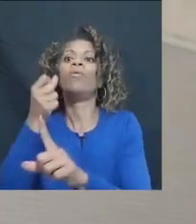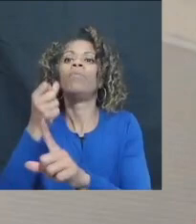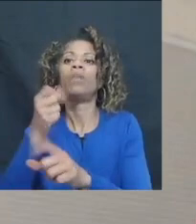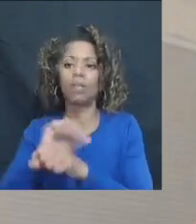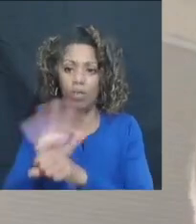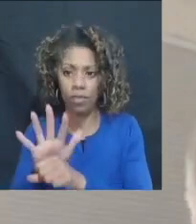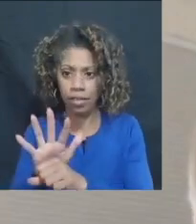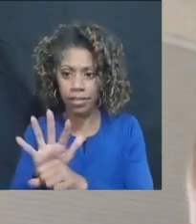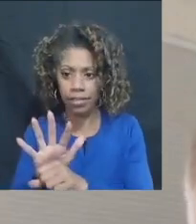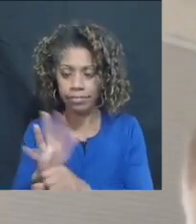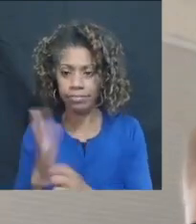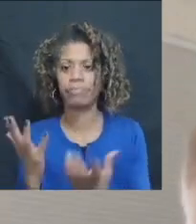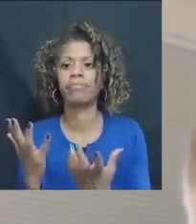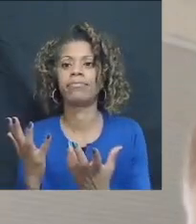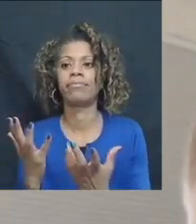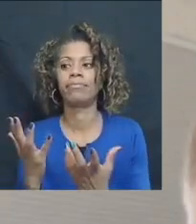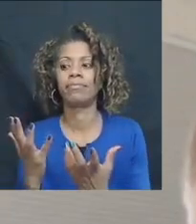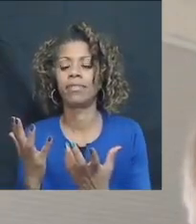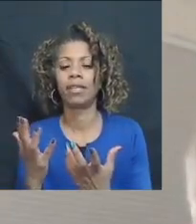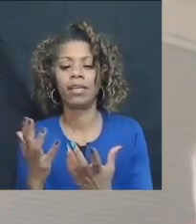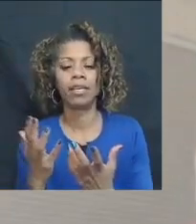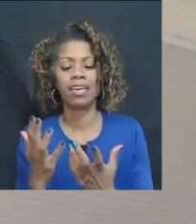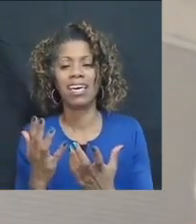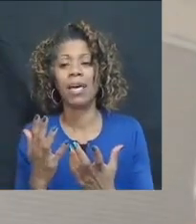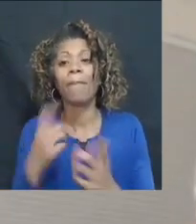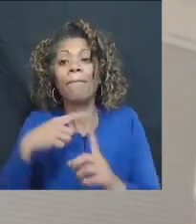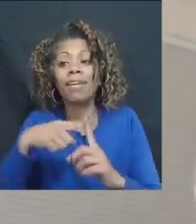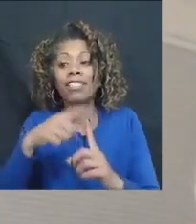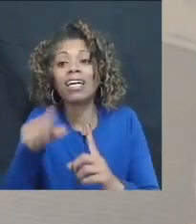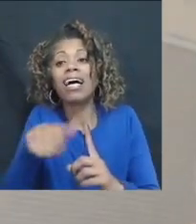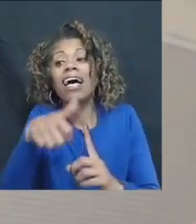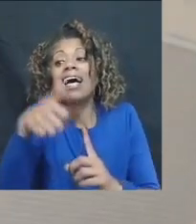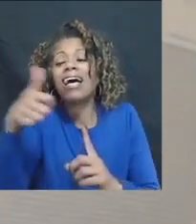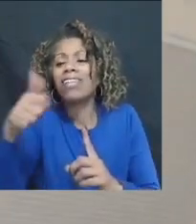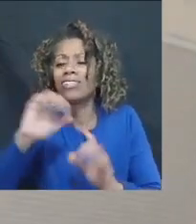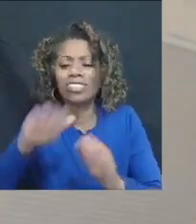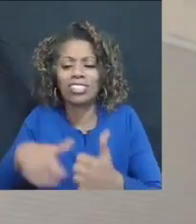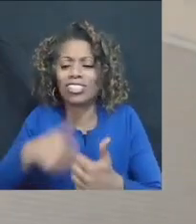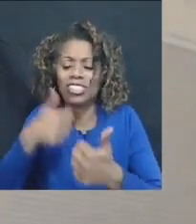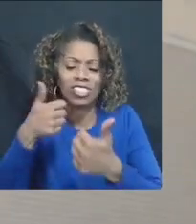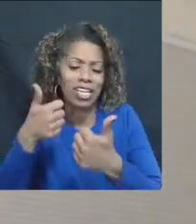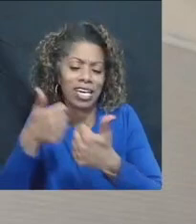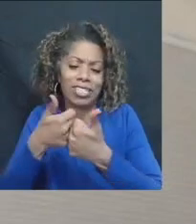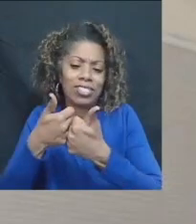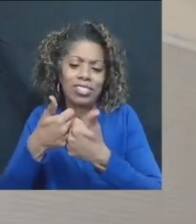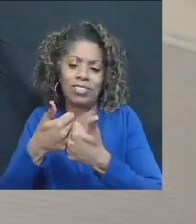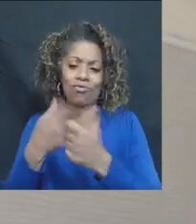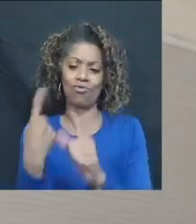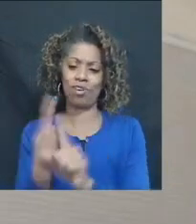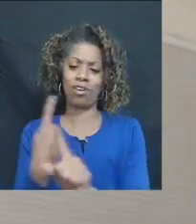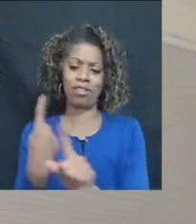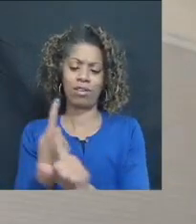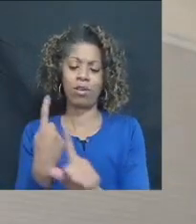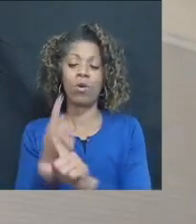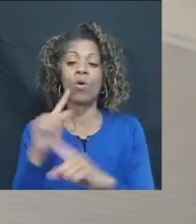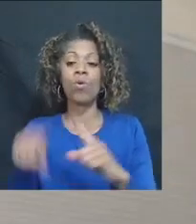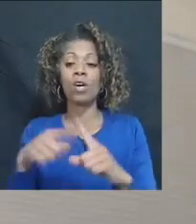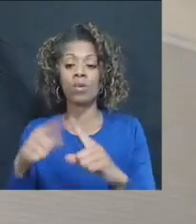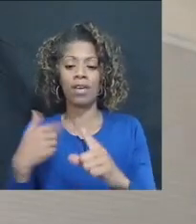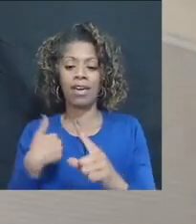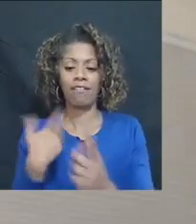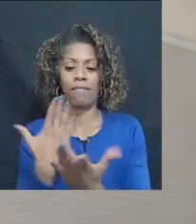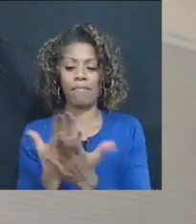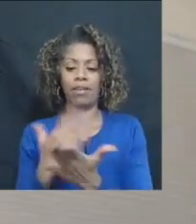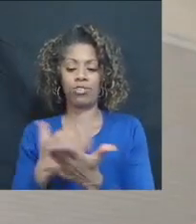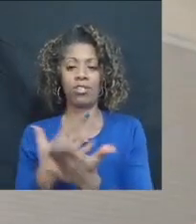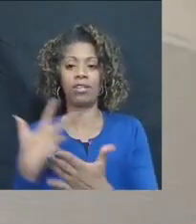And in addition to just the many, many other public health challenges that we face at a time when budgets are tight, budgets are constrained, but the